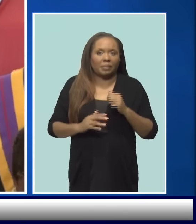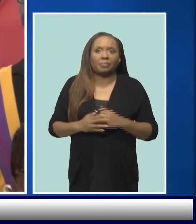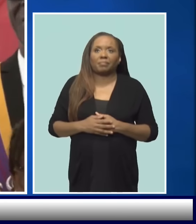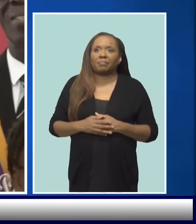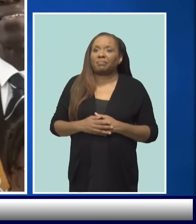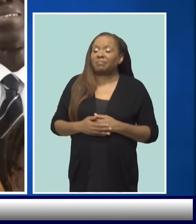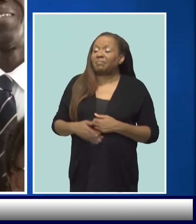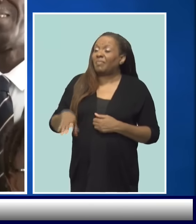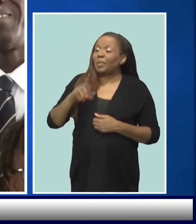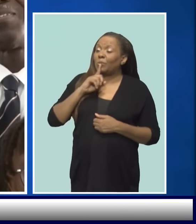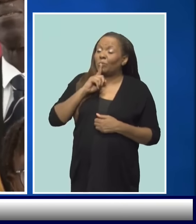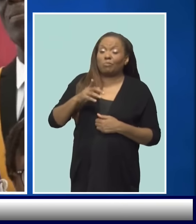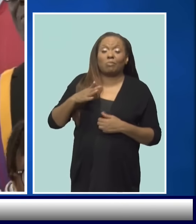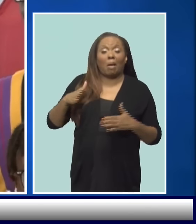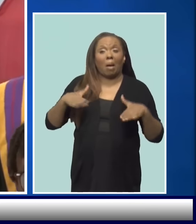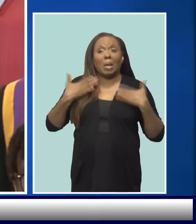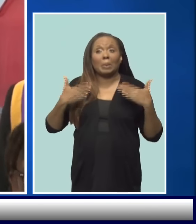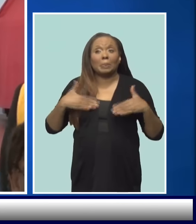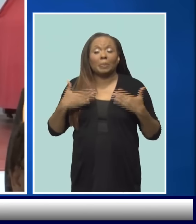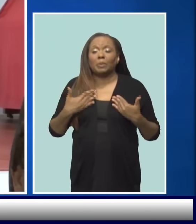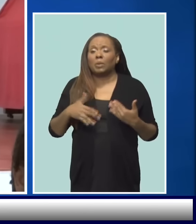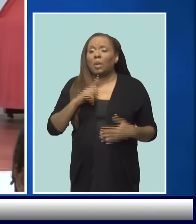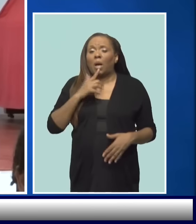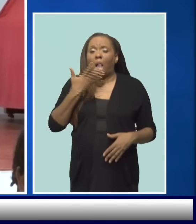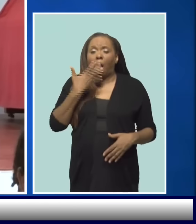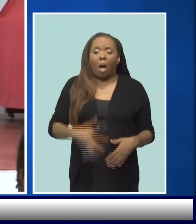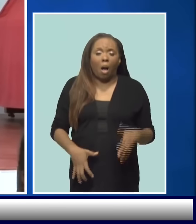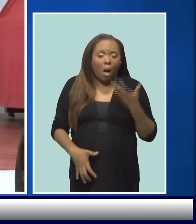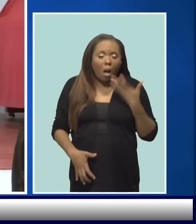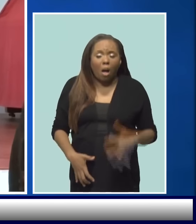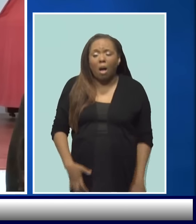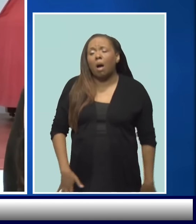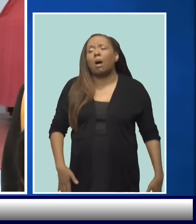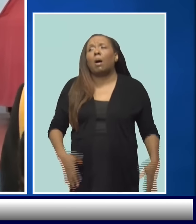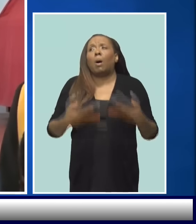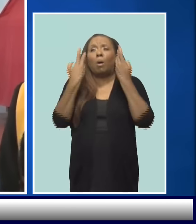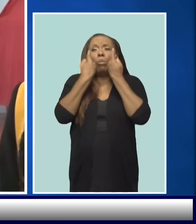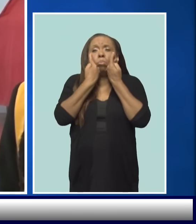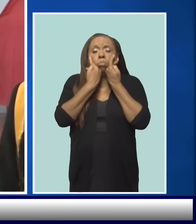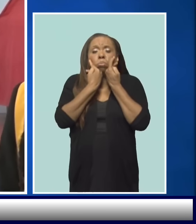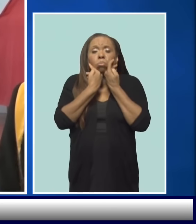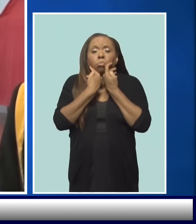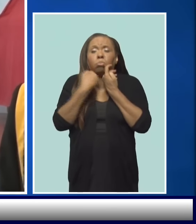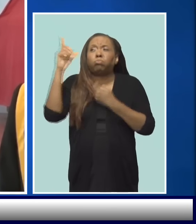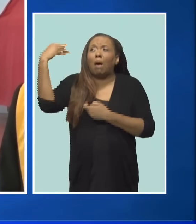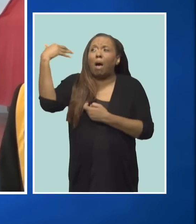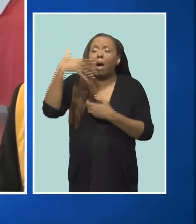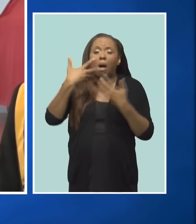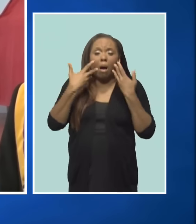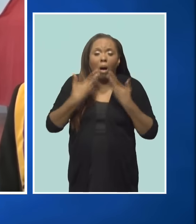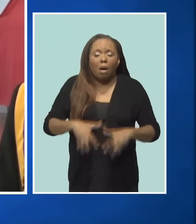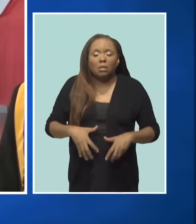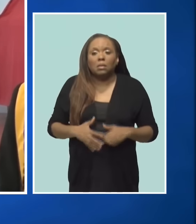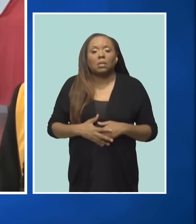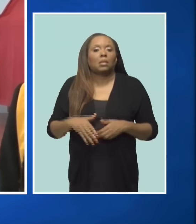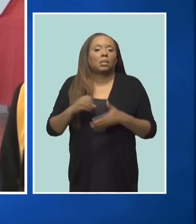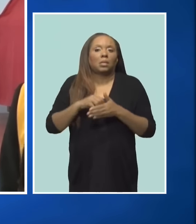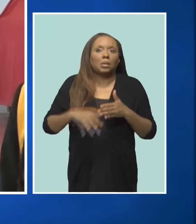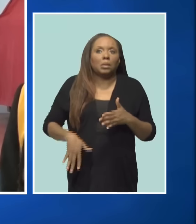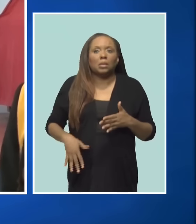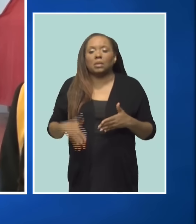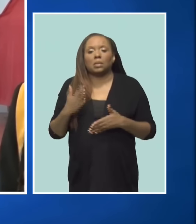I'm very appreciative because, as you know, it has been very, very hot over the past few months. and our students are in the classrooms, and